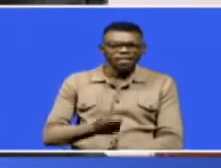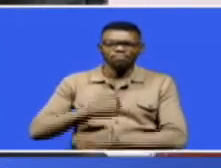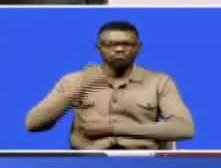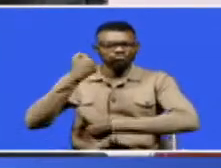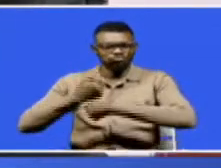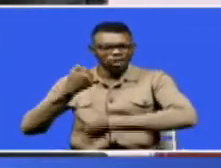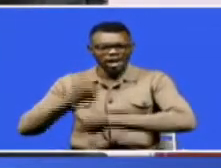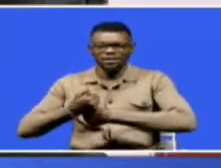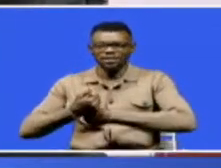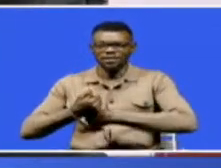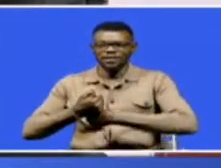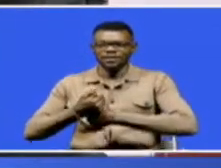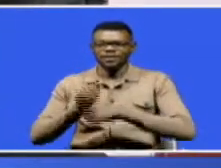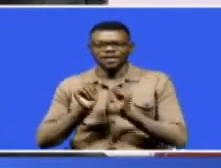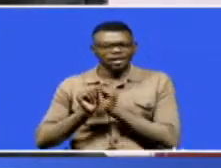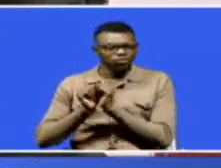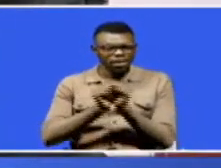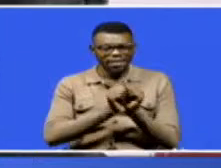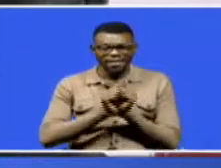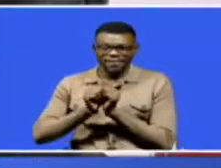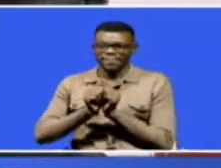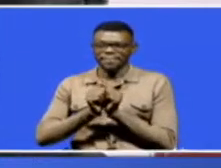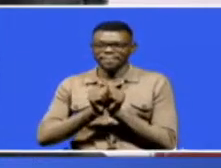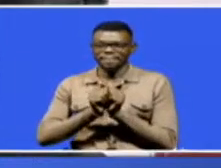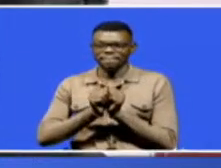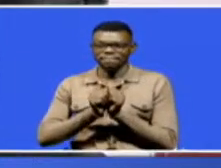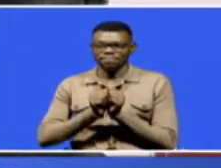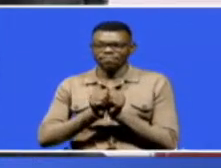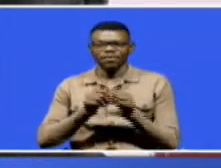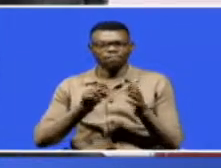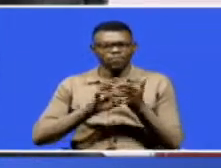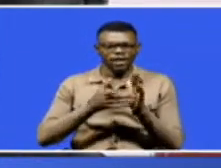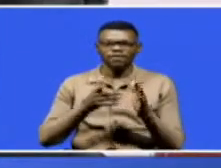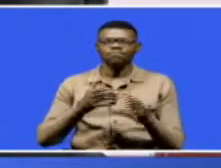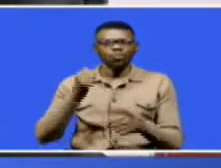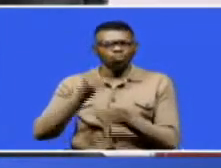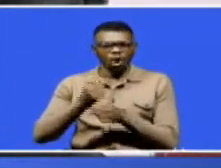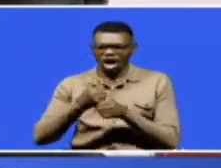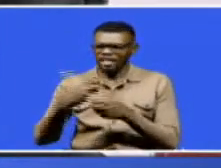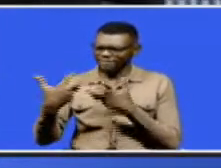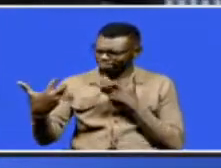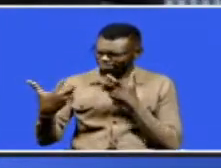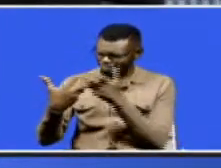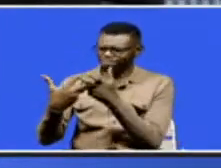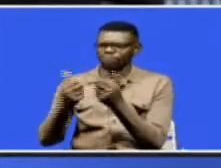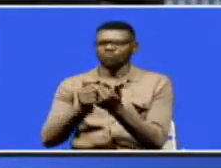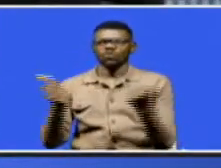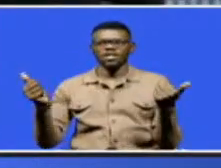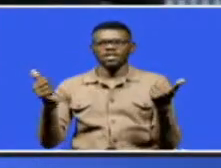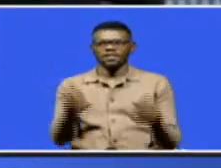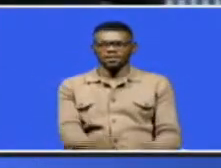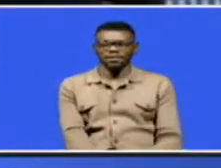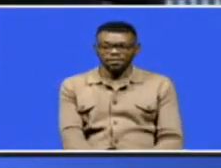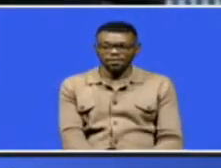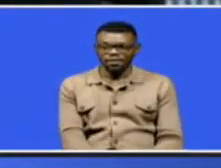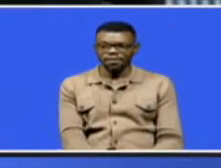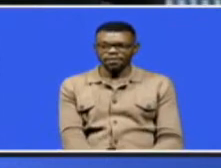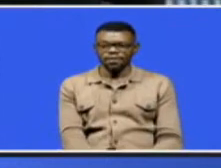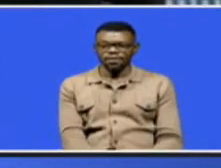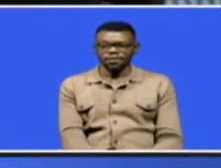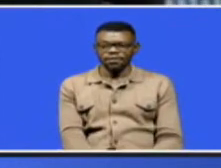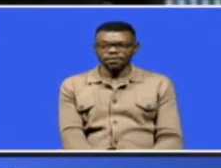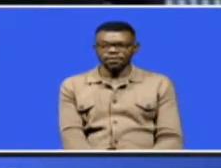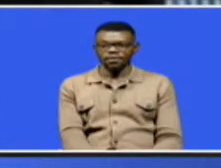work together. There's chemistry in the way we work. What prepares my lord